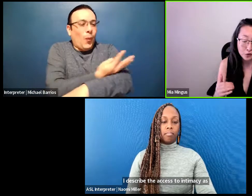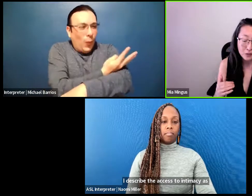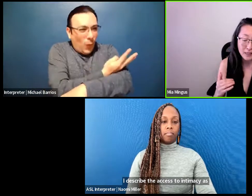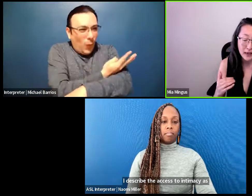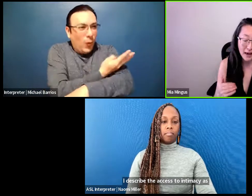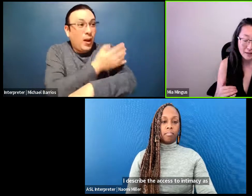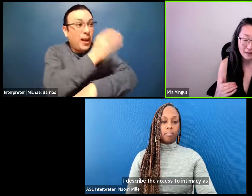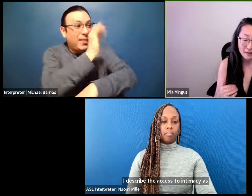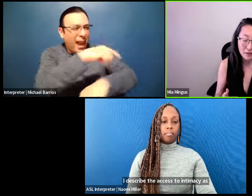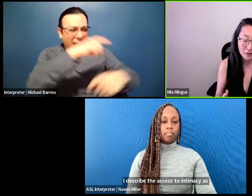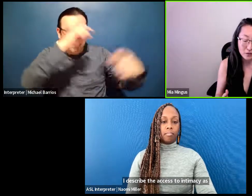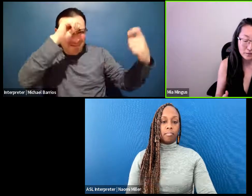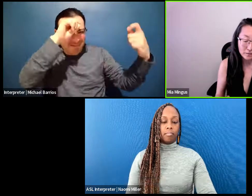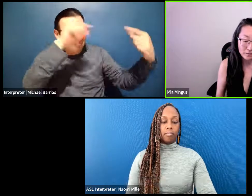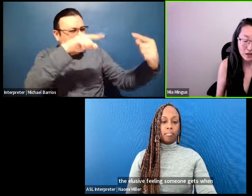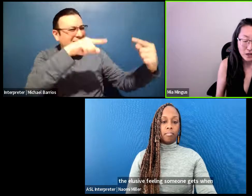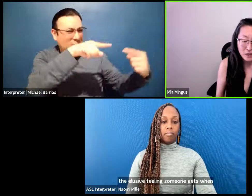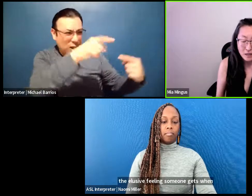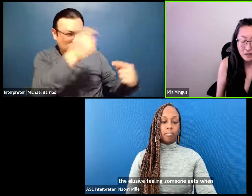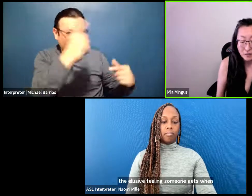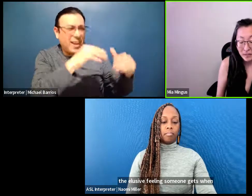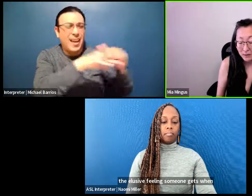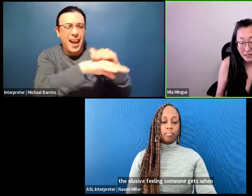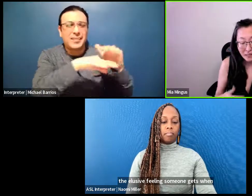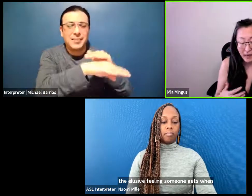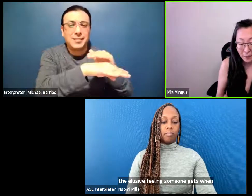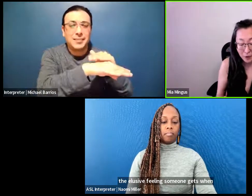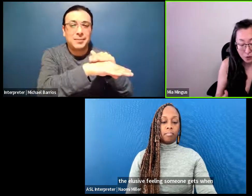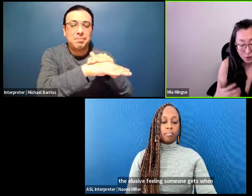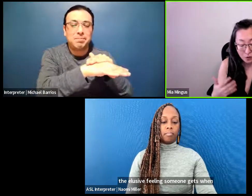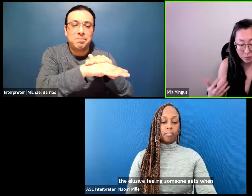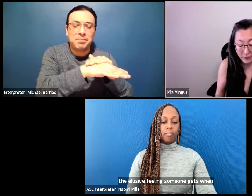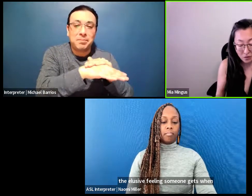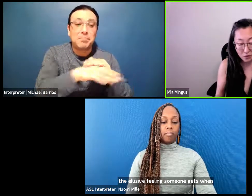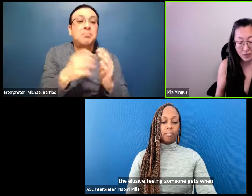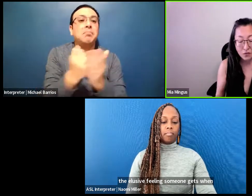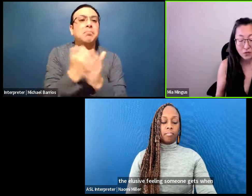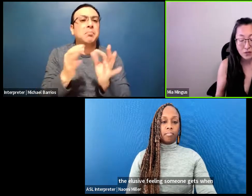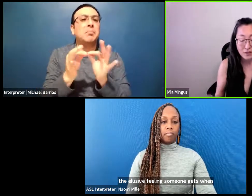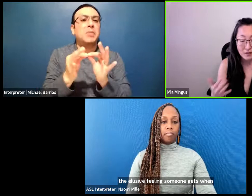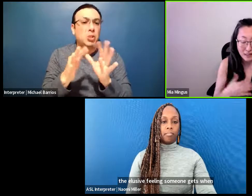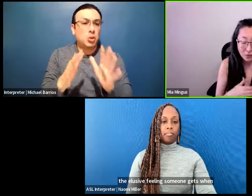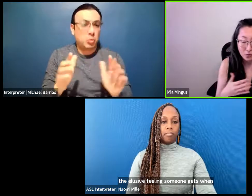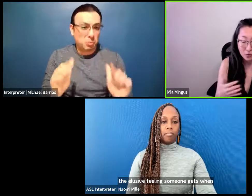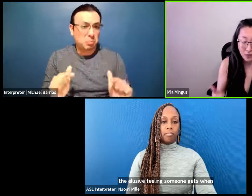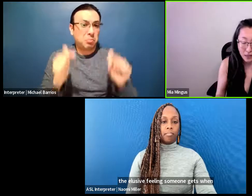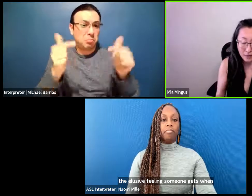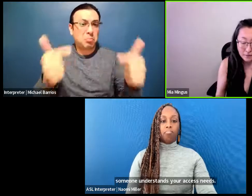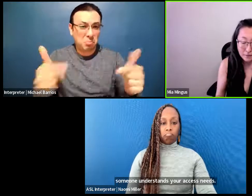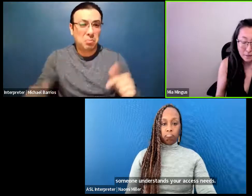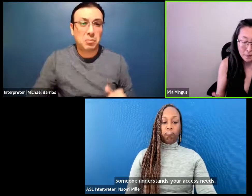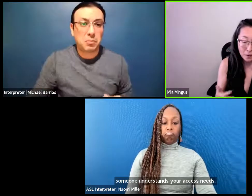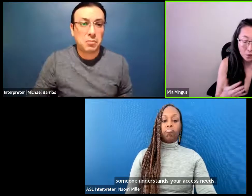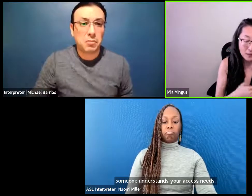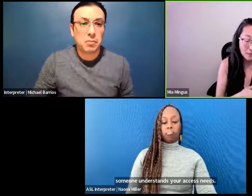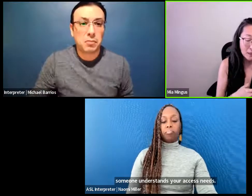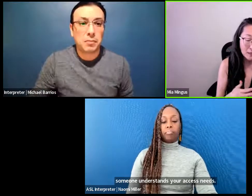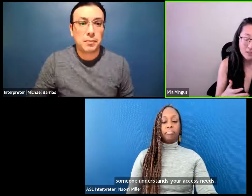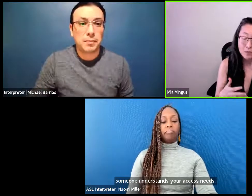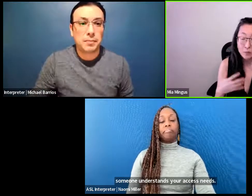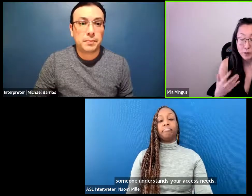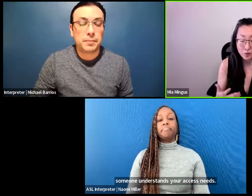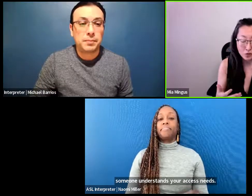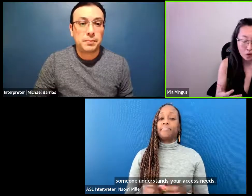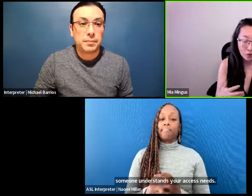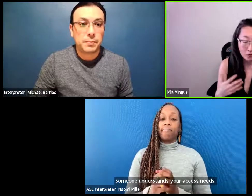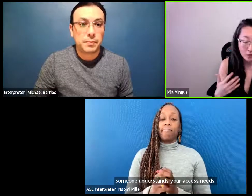a purely access level. Sometimes it can happen with complete strangers, disabled or not, or sometimes it